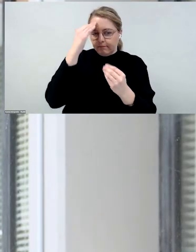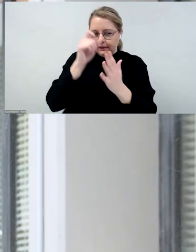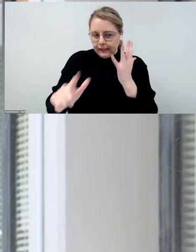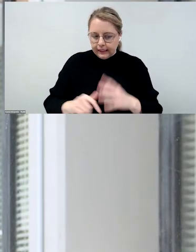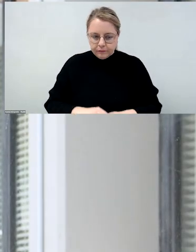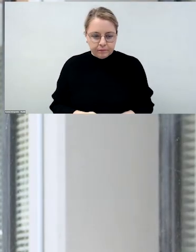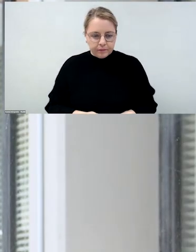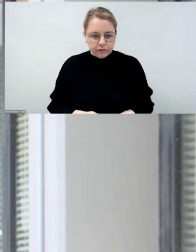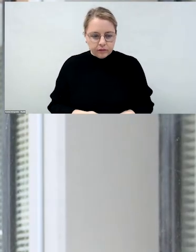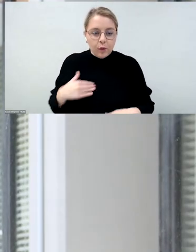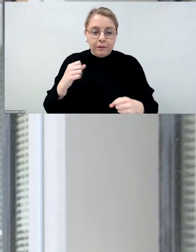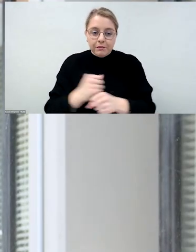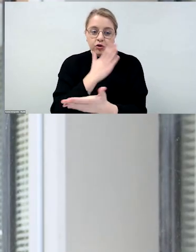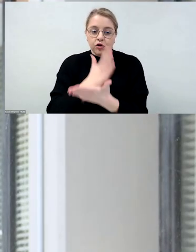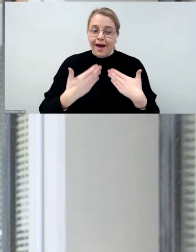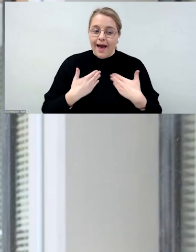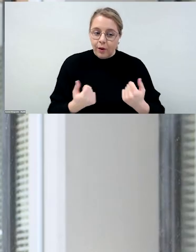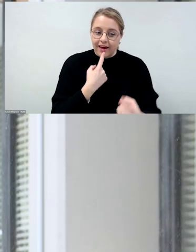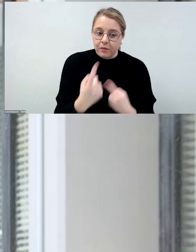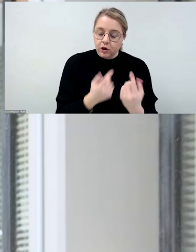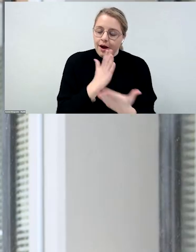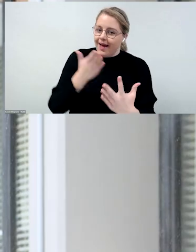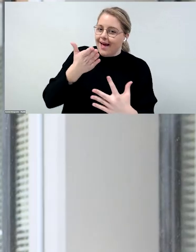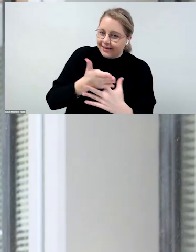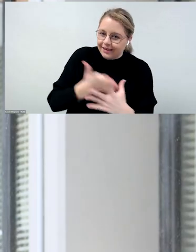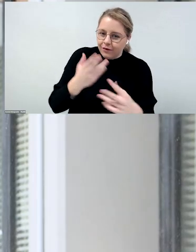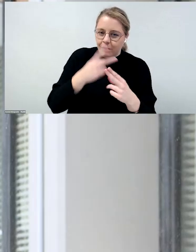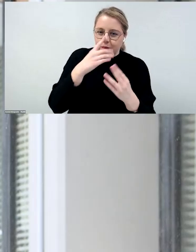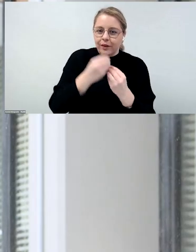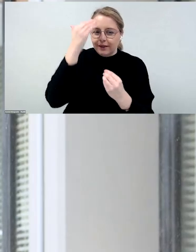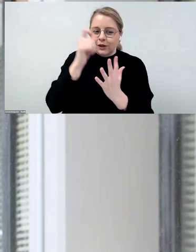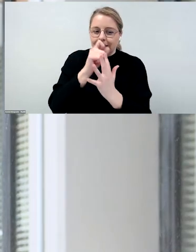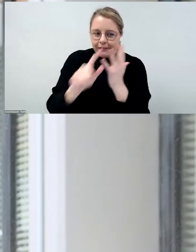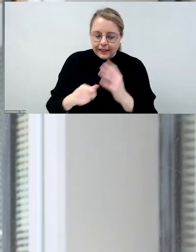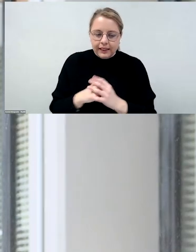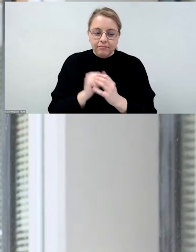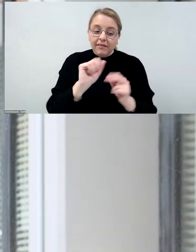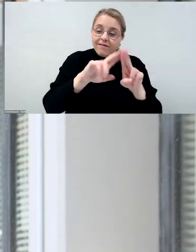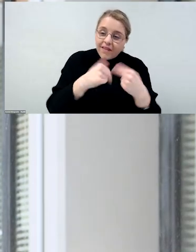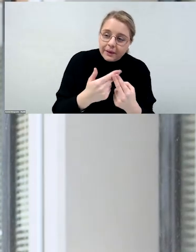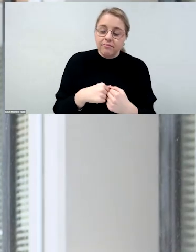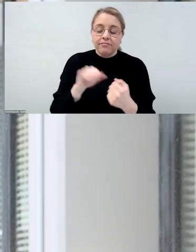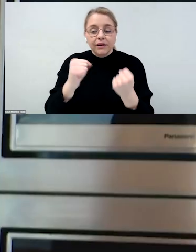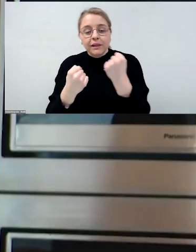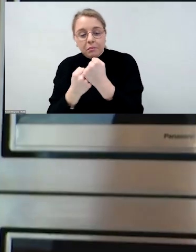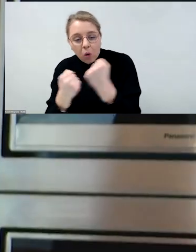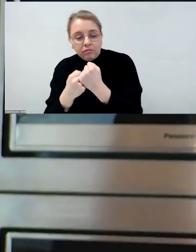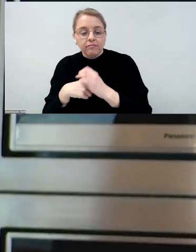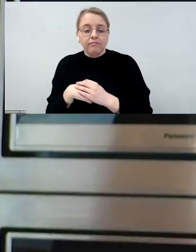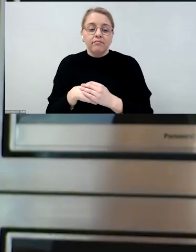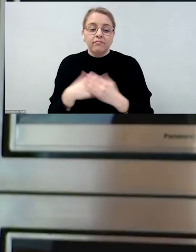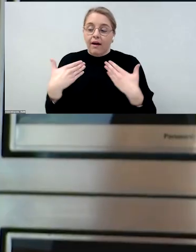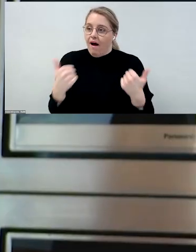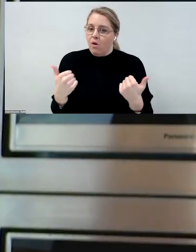information for people with intellectual disability, families and supporters, health and disability workers. We